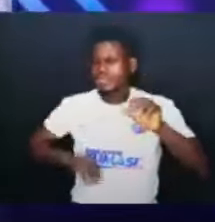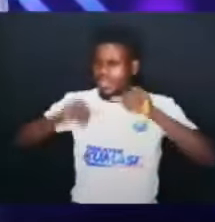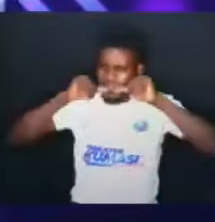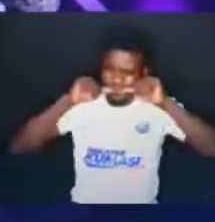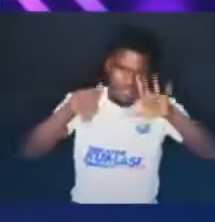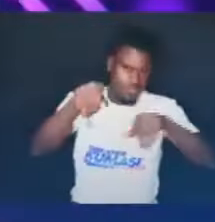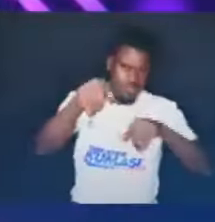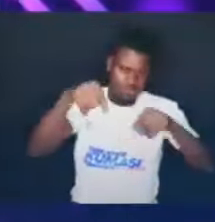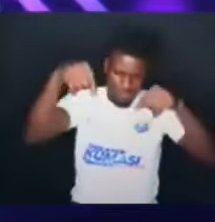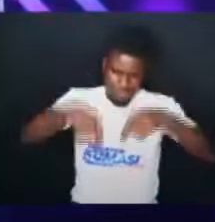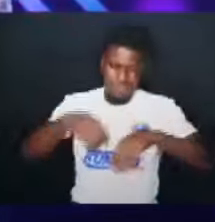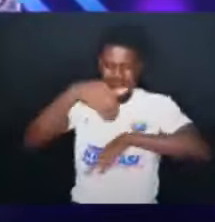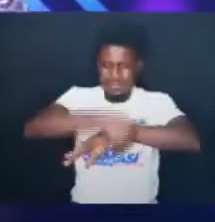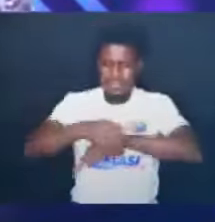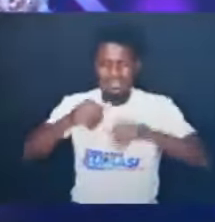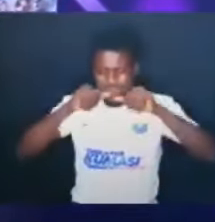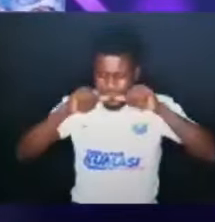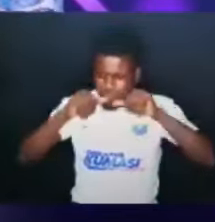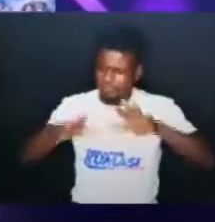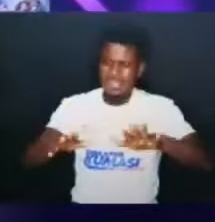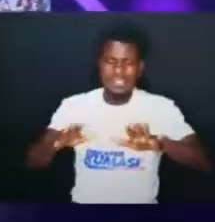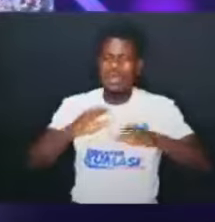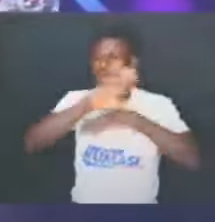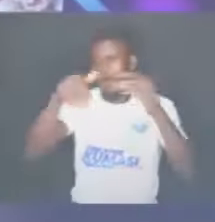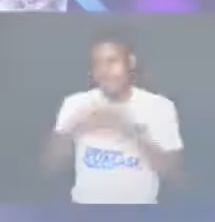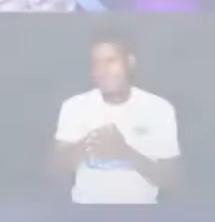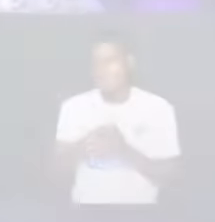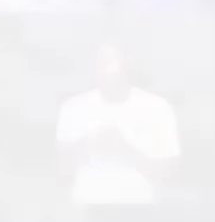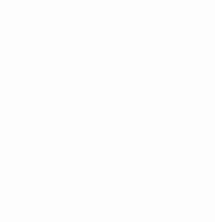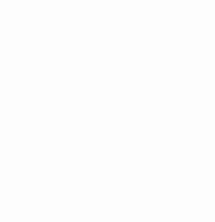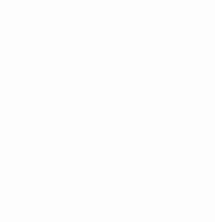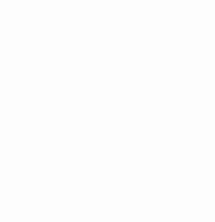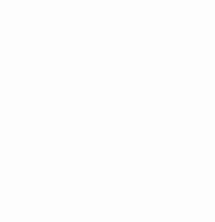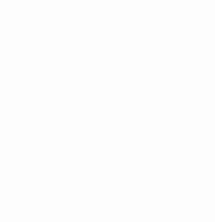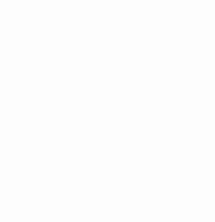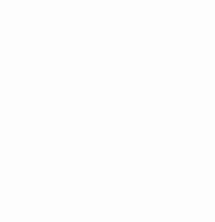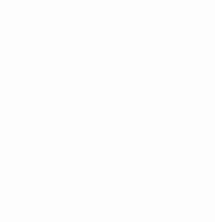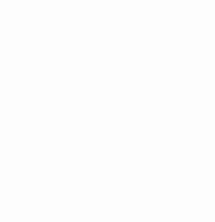tonight. And may the Lord bless all of us. In the name of Jesus.